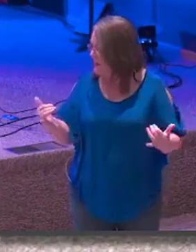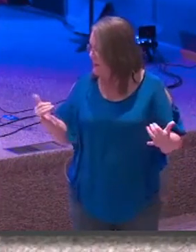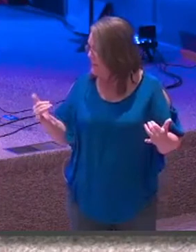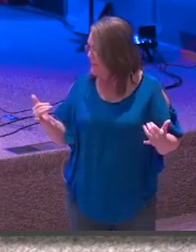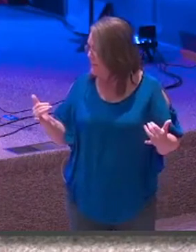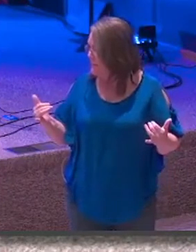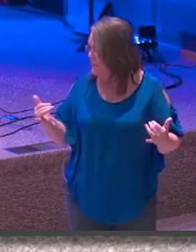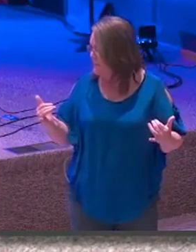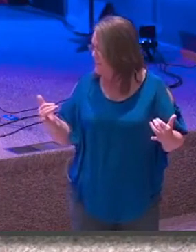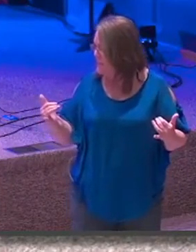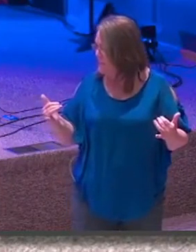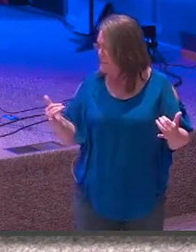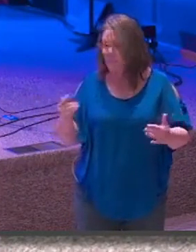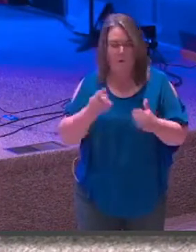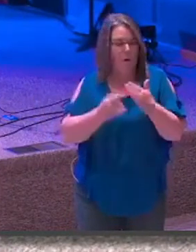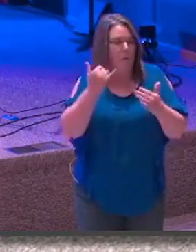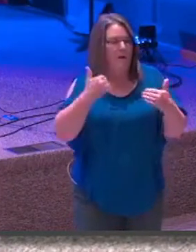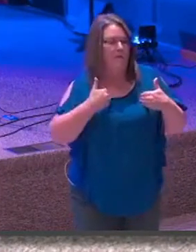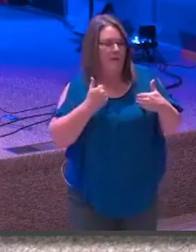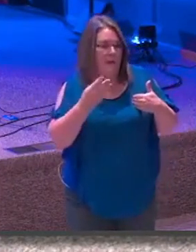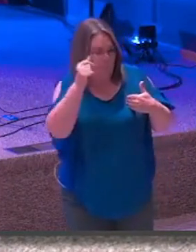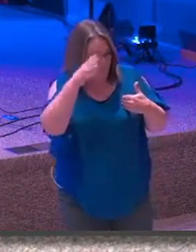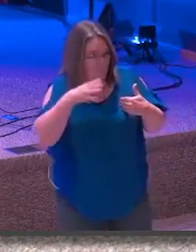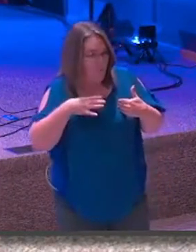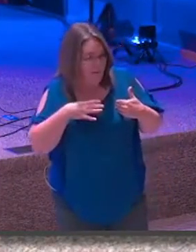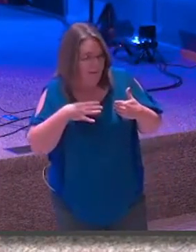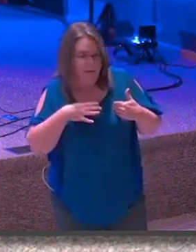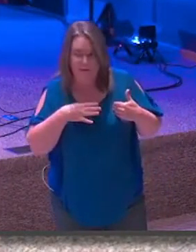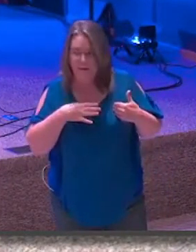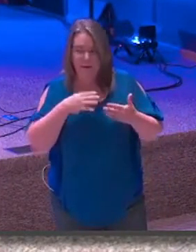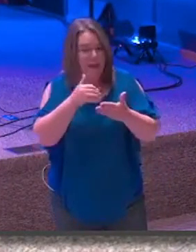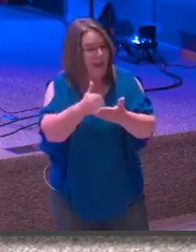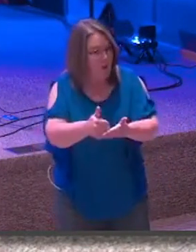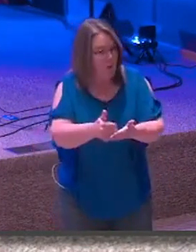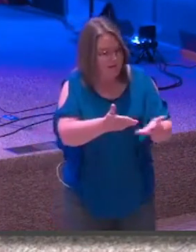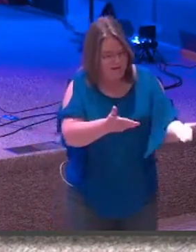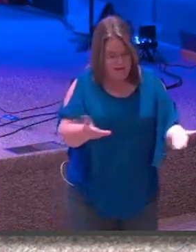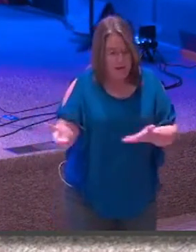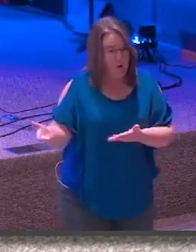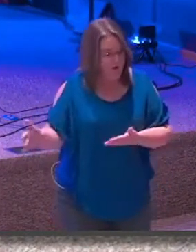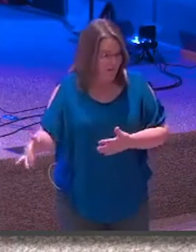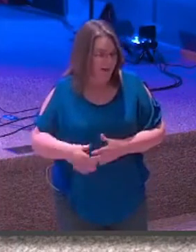what if I had a few men to help me carry this load?